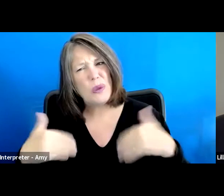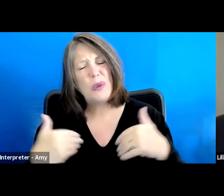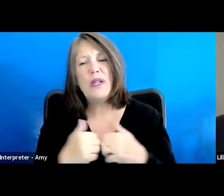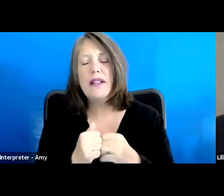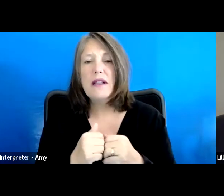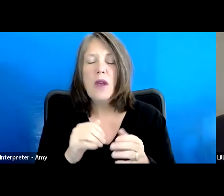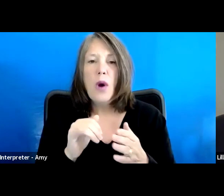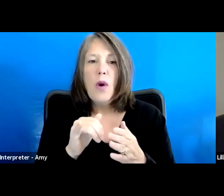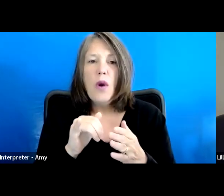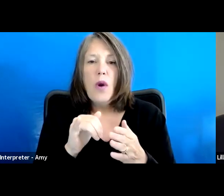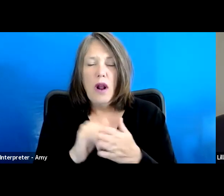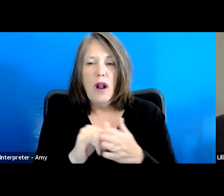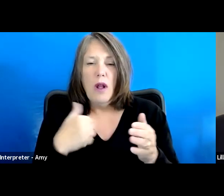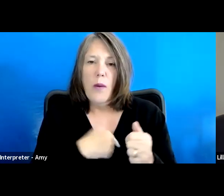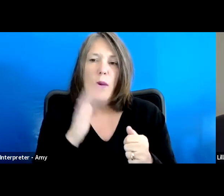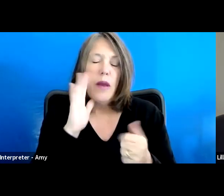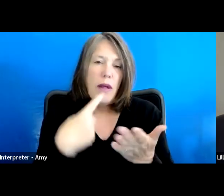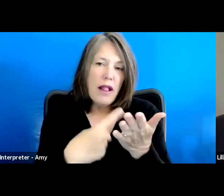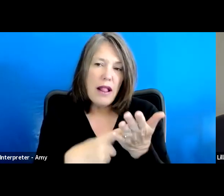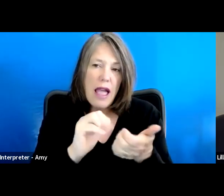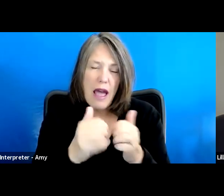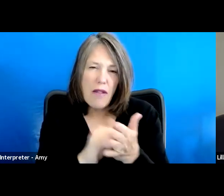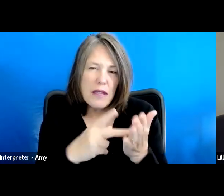how this project is